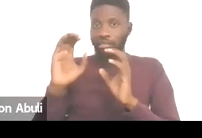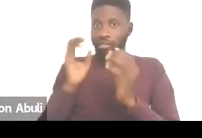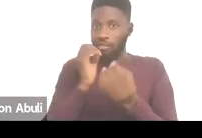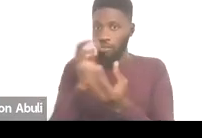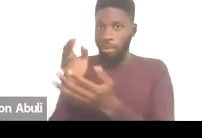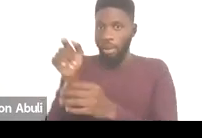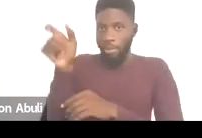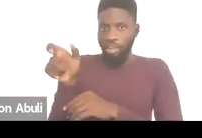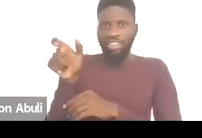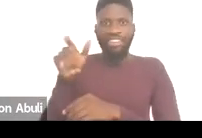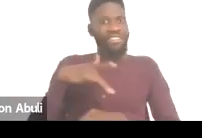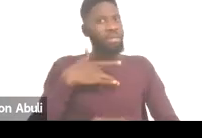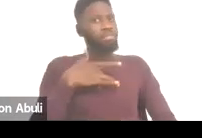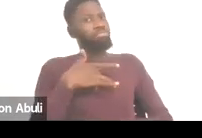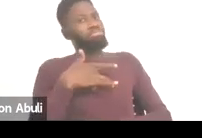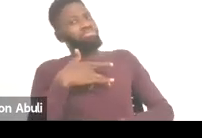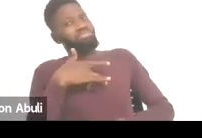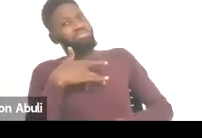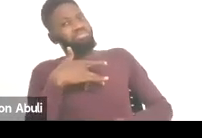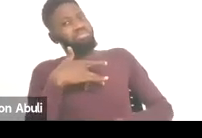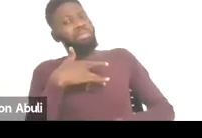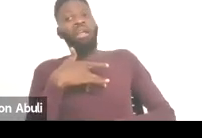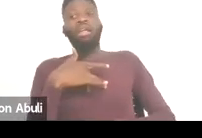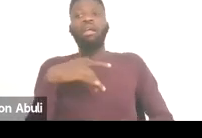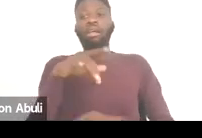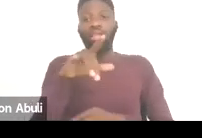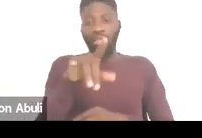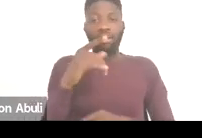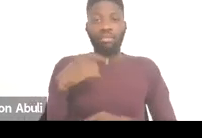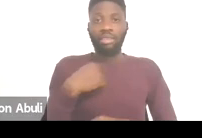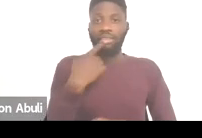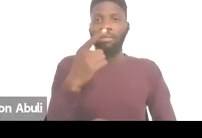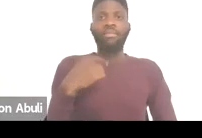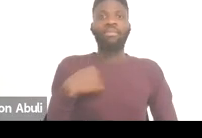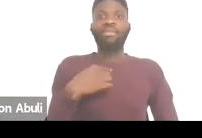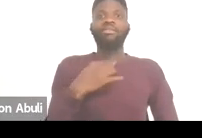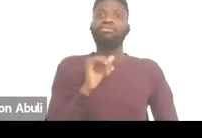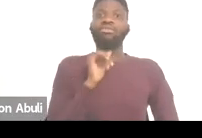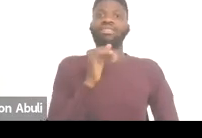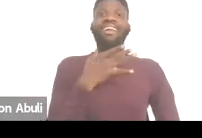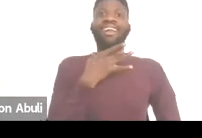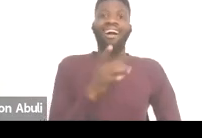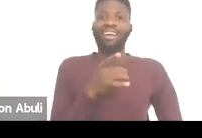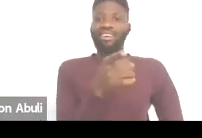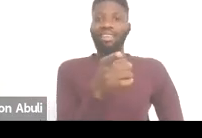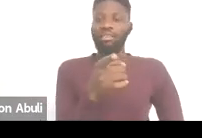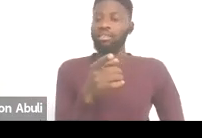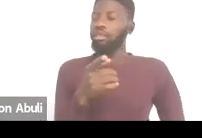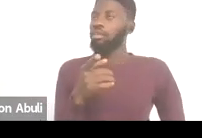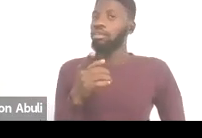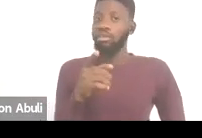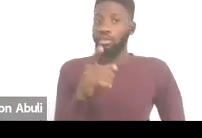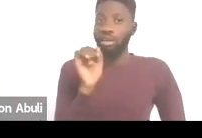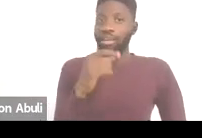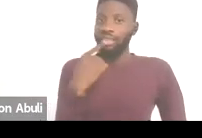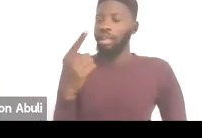to. When instead of saying, I do not like this, you can say, I